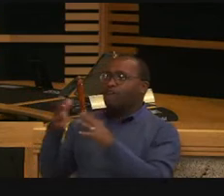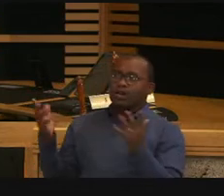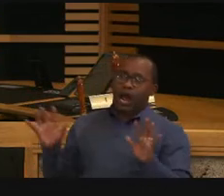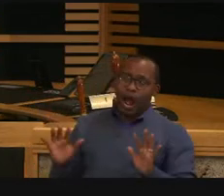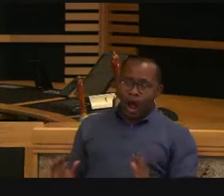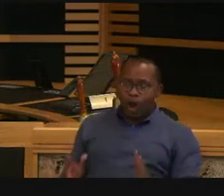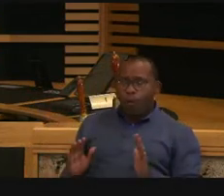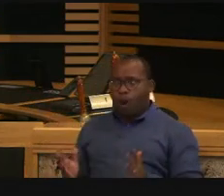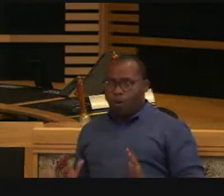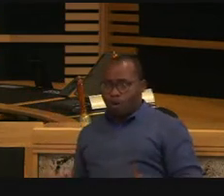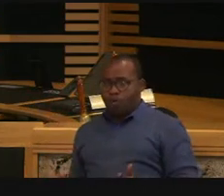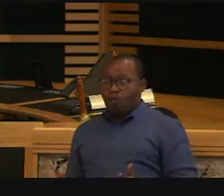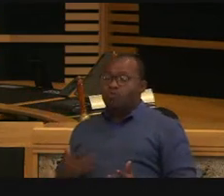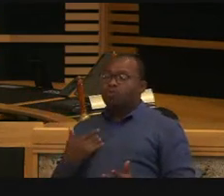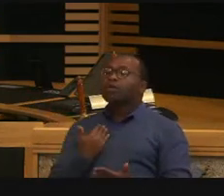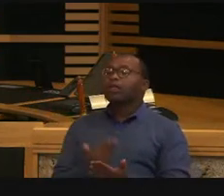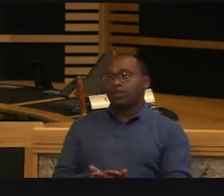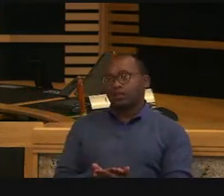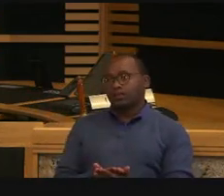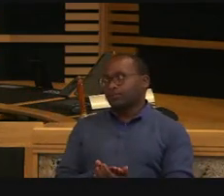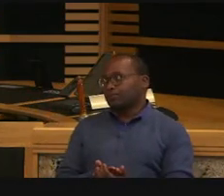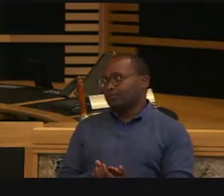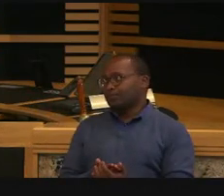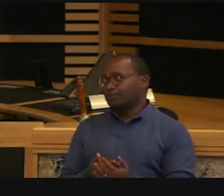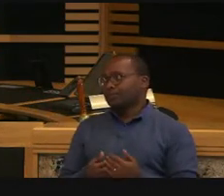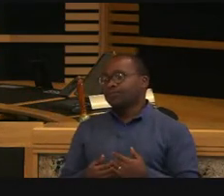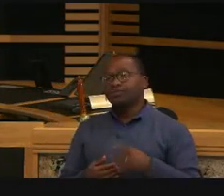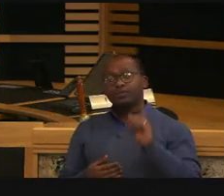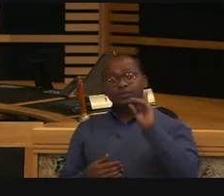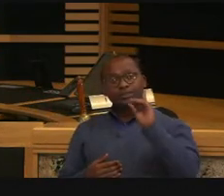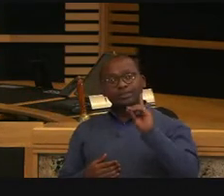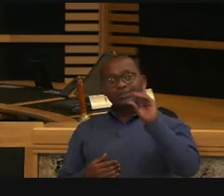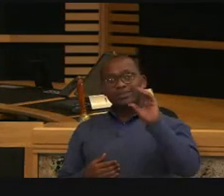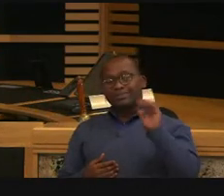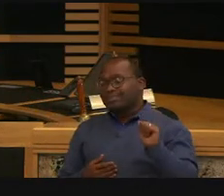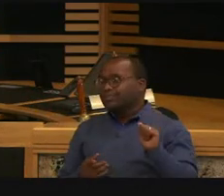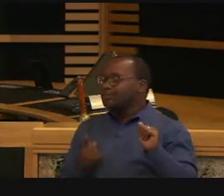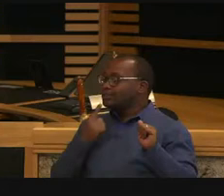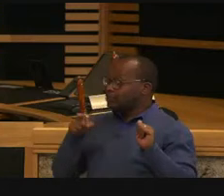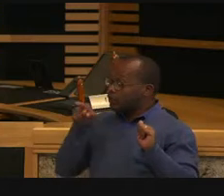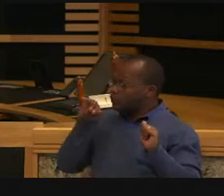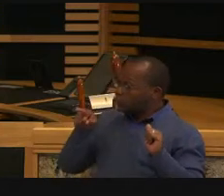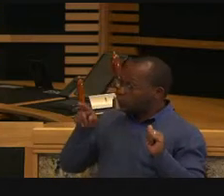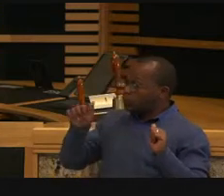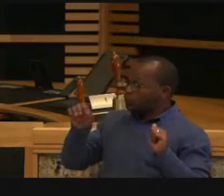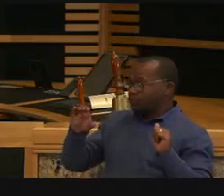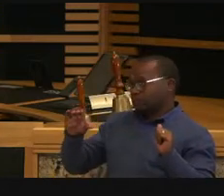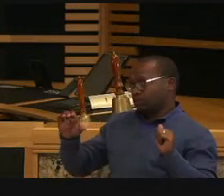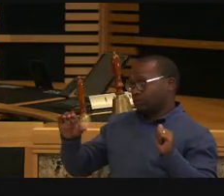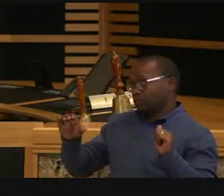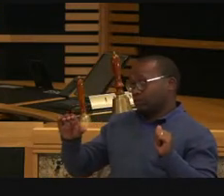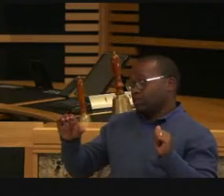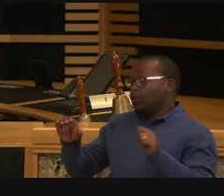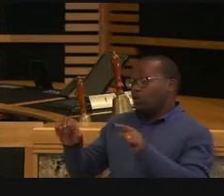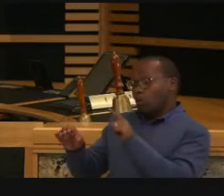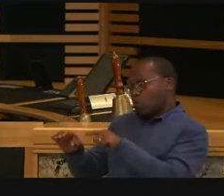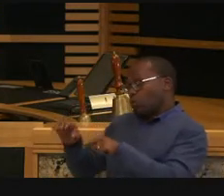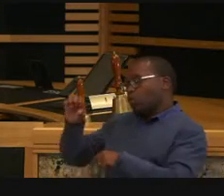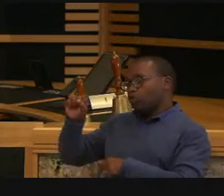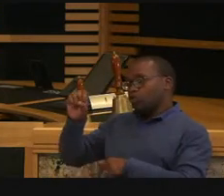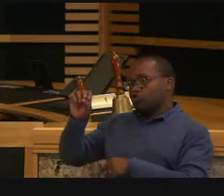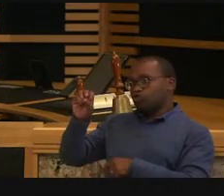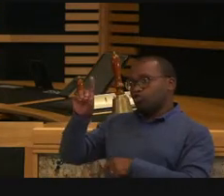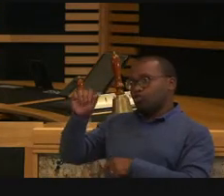messages. Honorable Deputy Speaker, the DA calls on the ANC, and thank you, Honorable Sondaba, for exactly this,